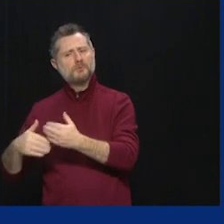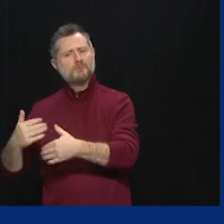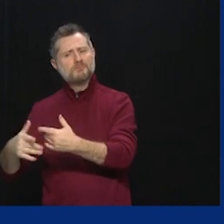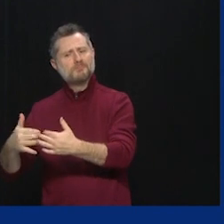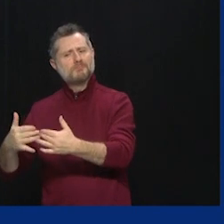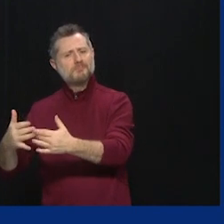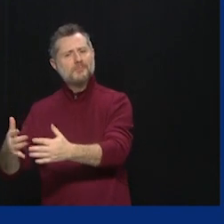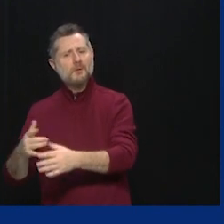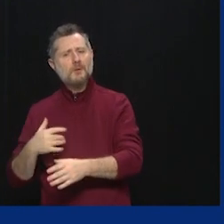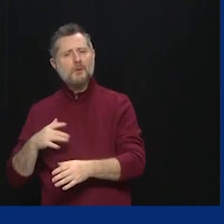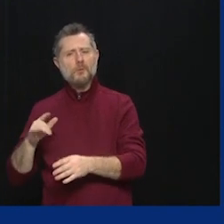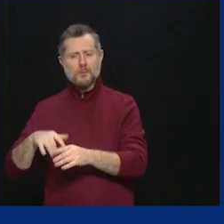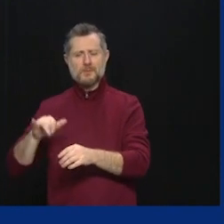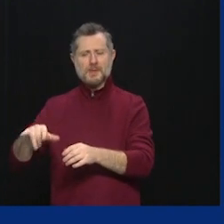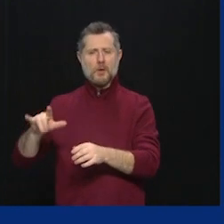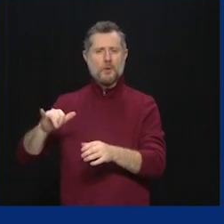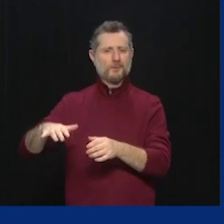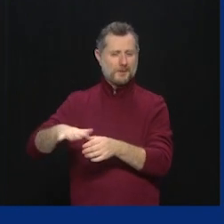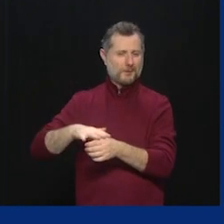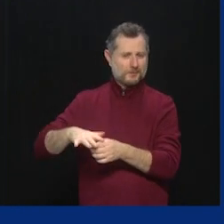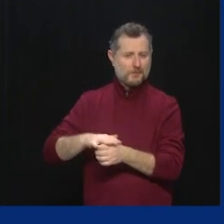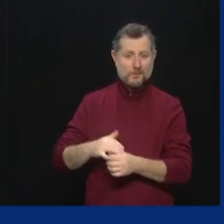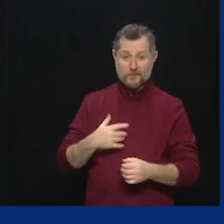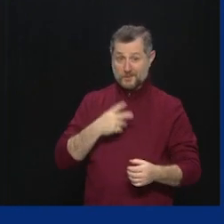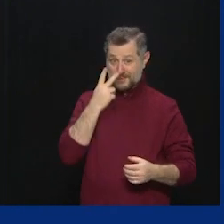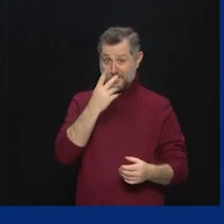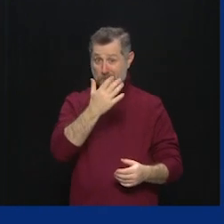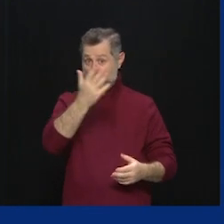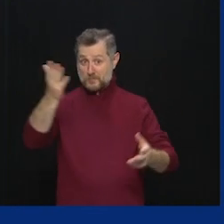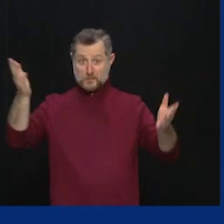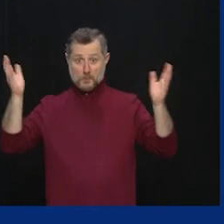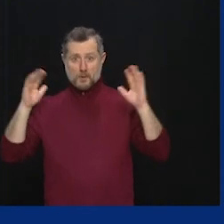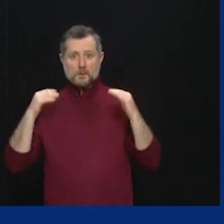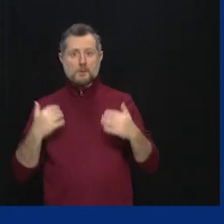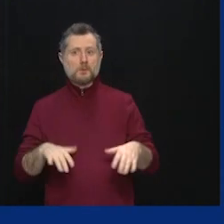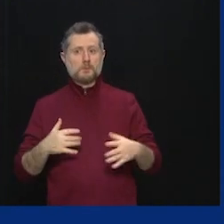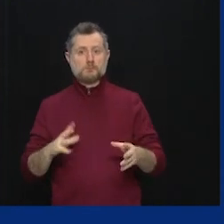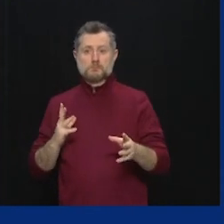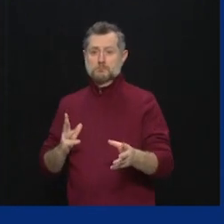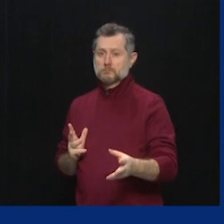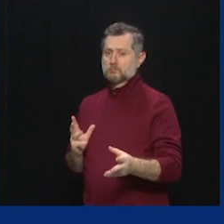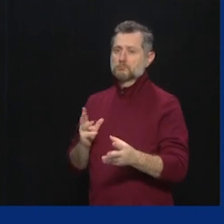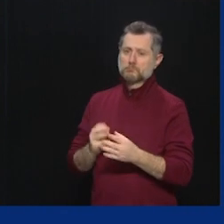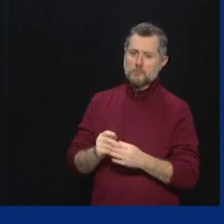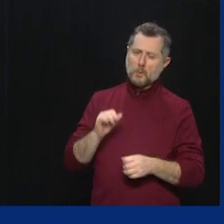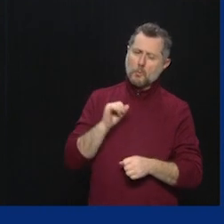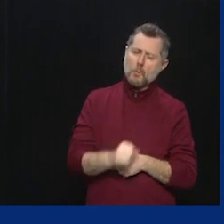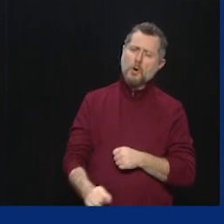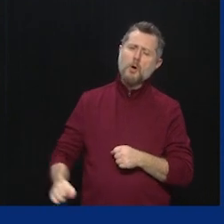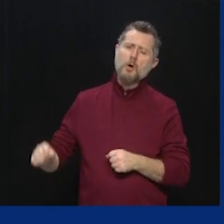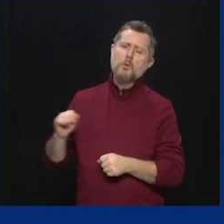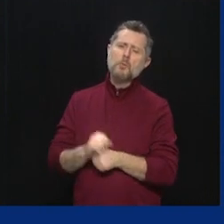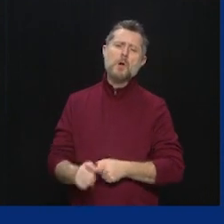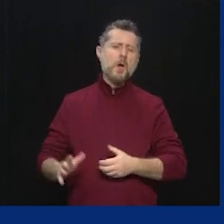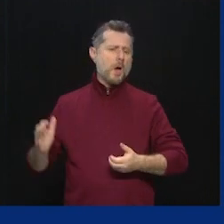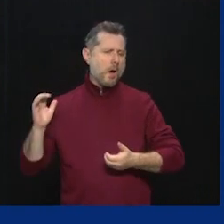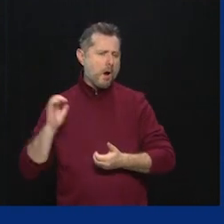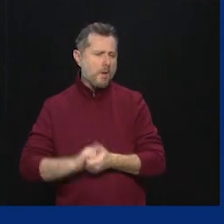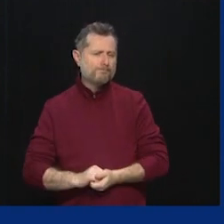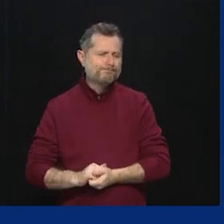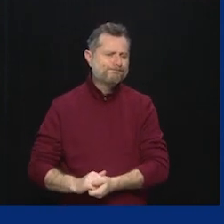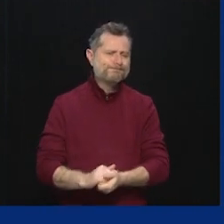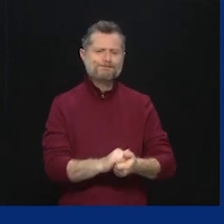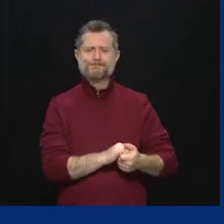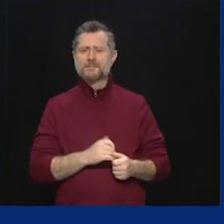here today is the product of hard work and collaboration among ESD, our elected officials, and the local community